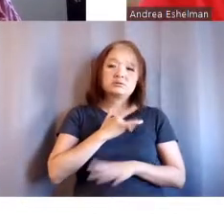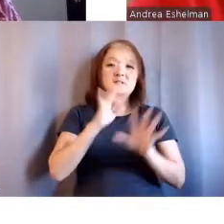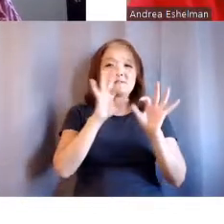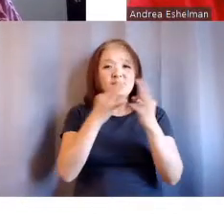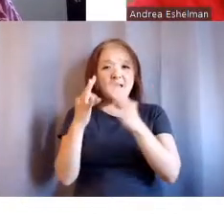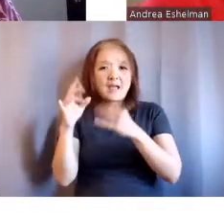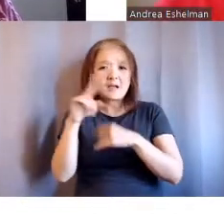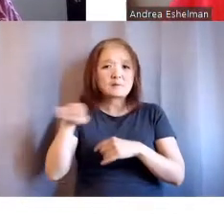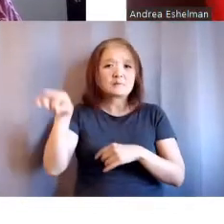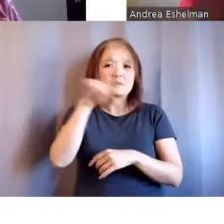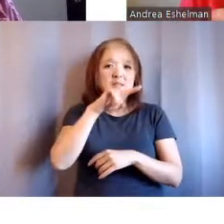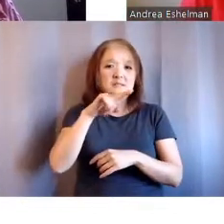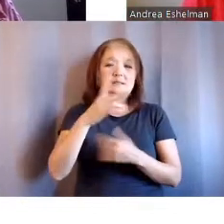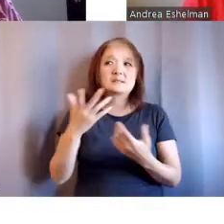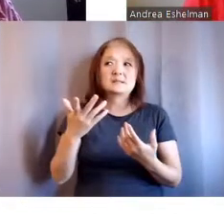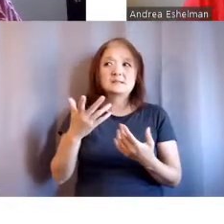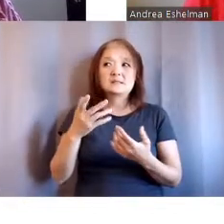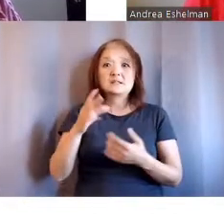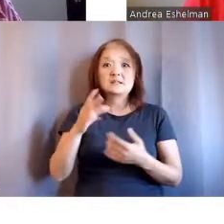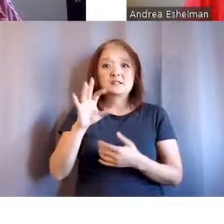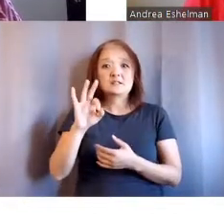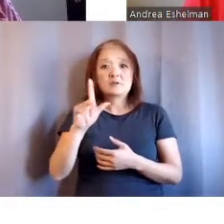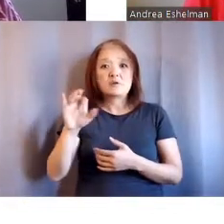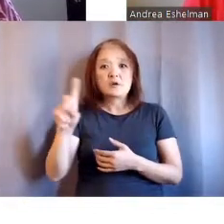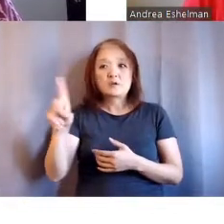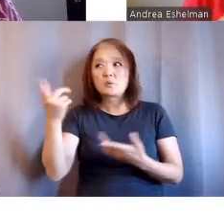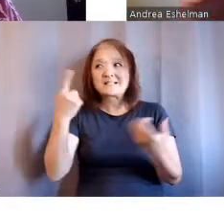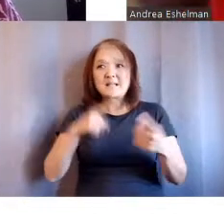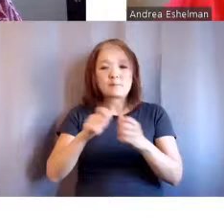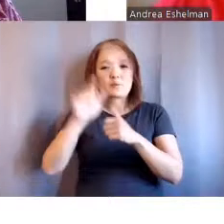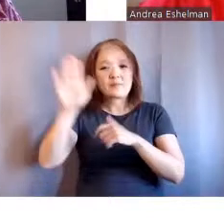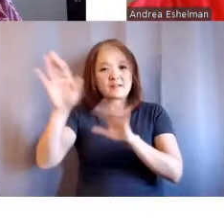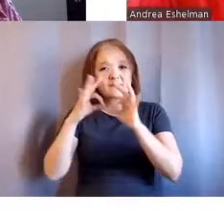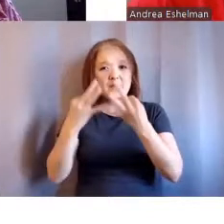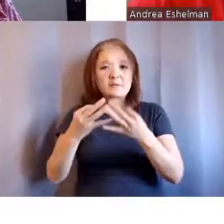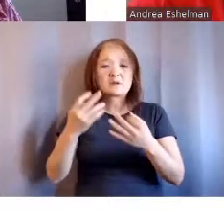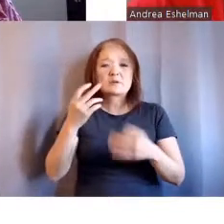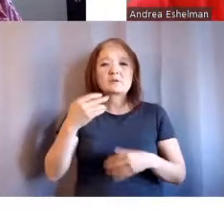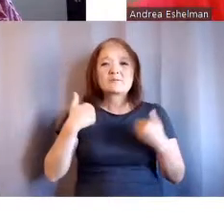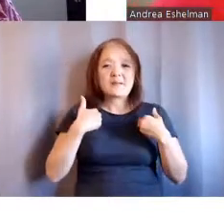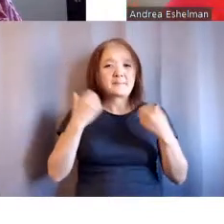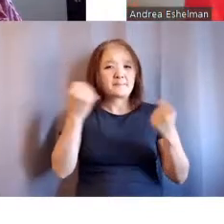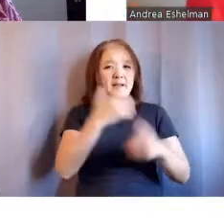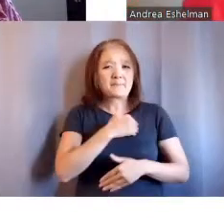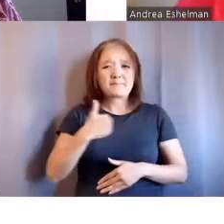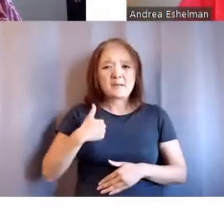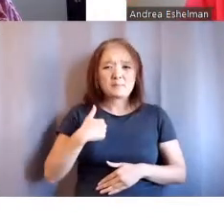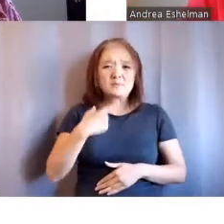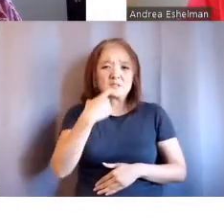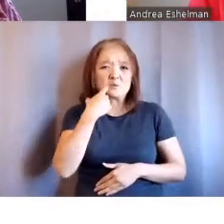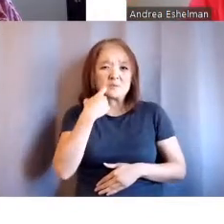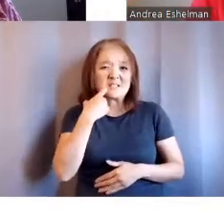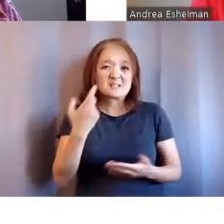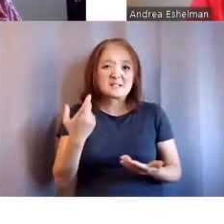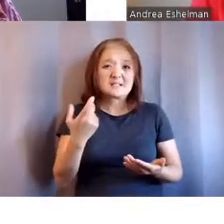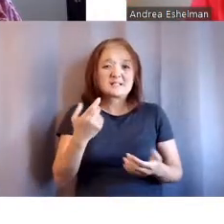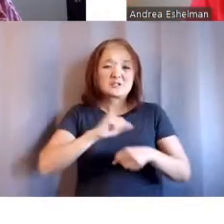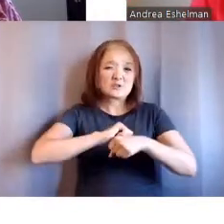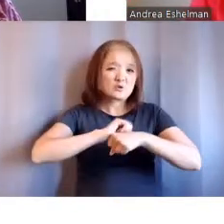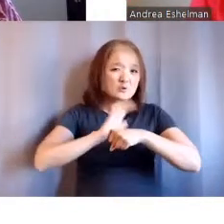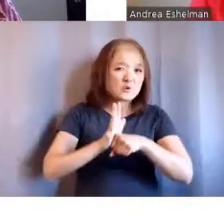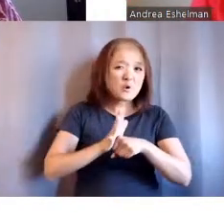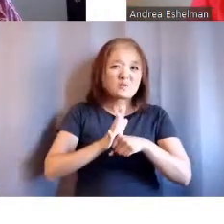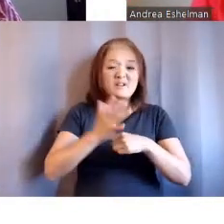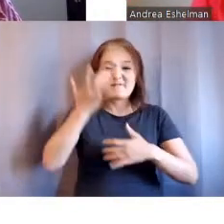Floyd and to see what has happened to his family as well. And we have many members that just recently, you know, we've seen that coronavirus deaths